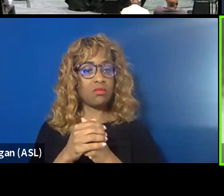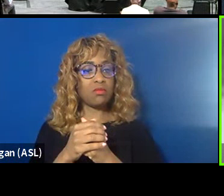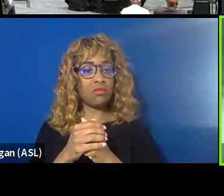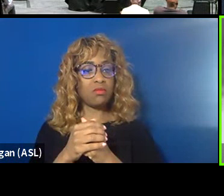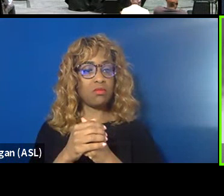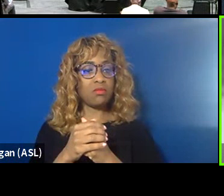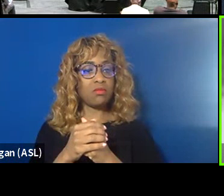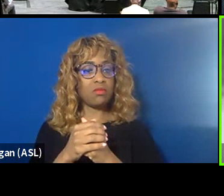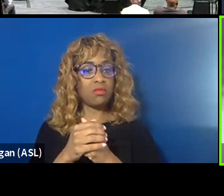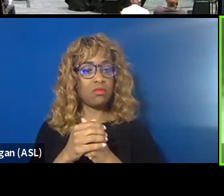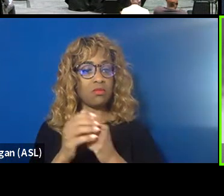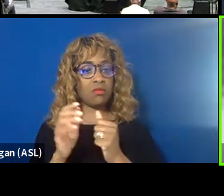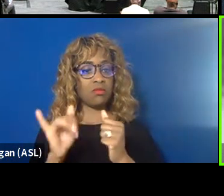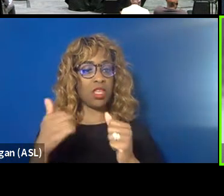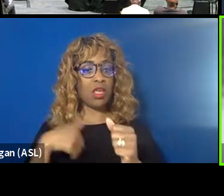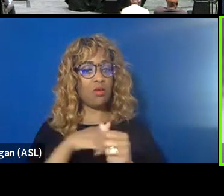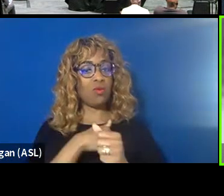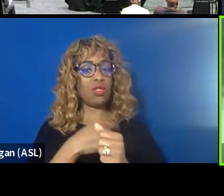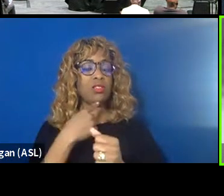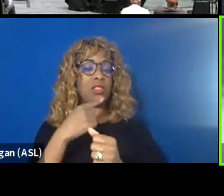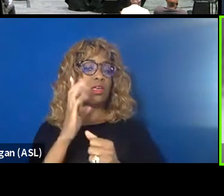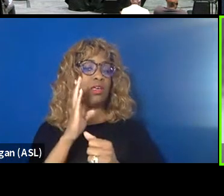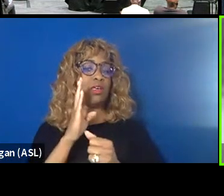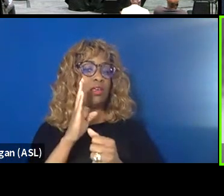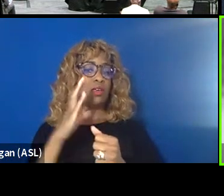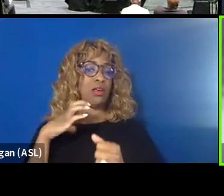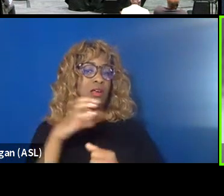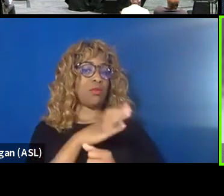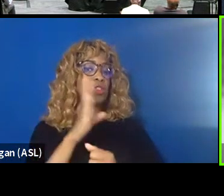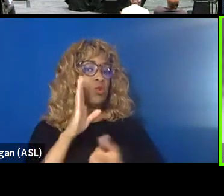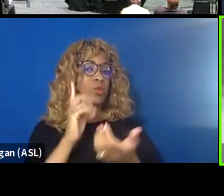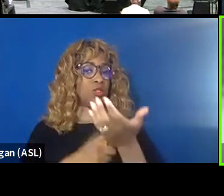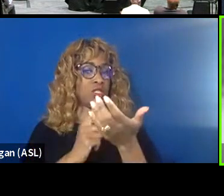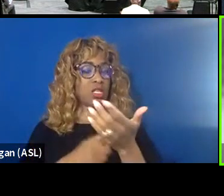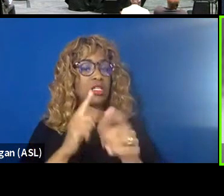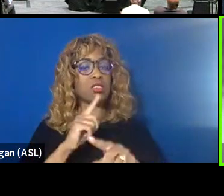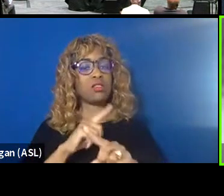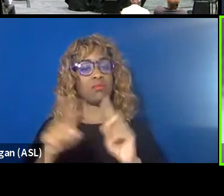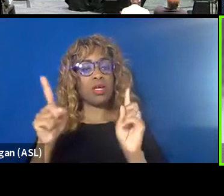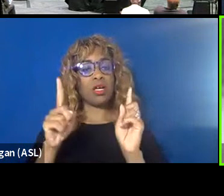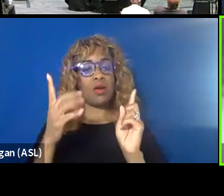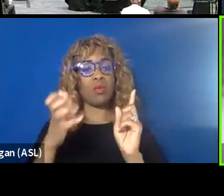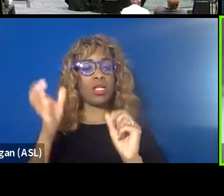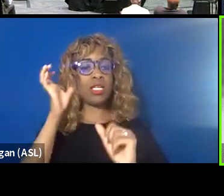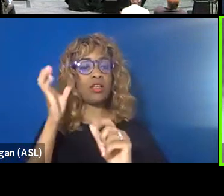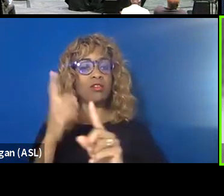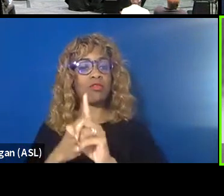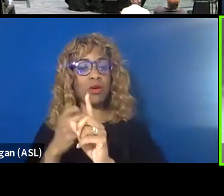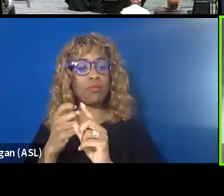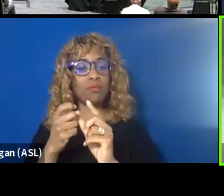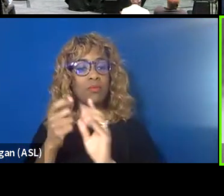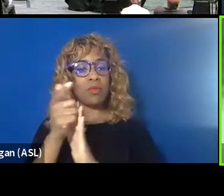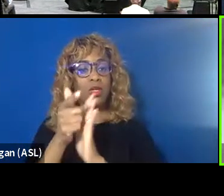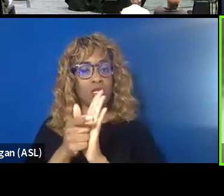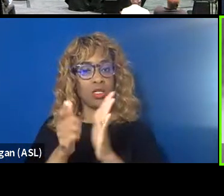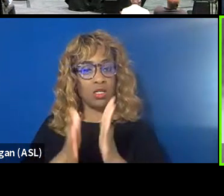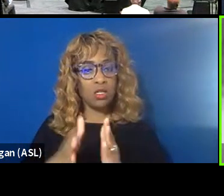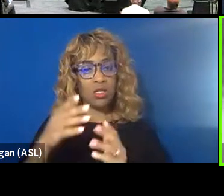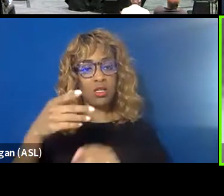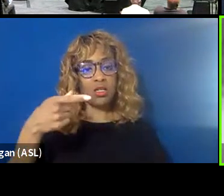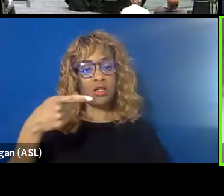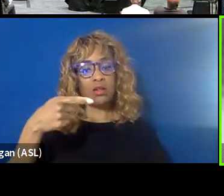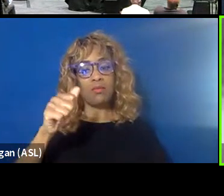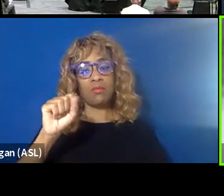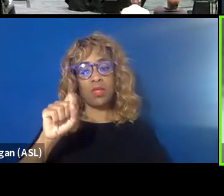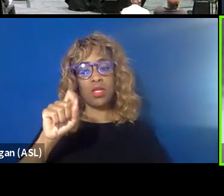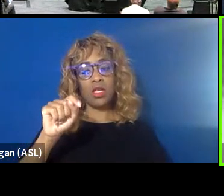told them that we were going to discuss in our business. So I think that's the logic, but I want to hear from General Counsel and